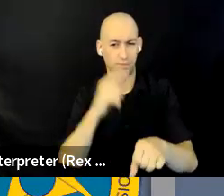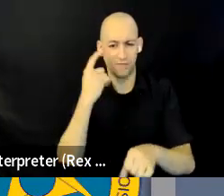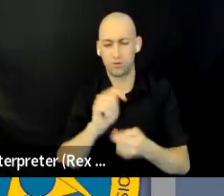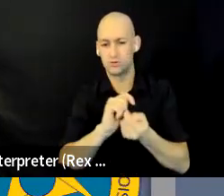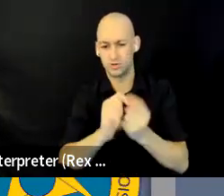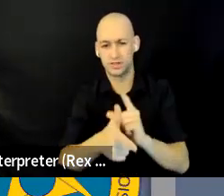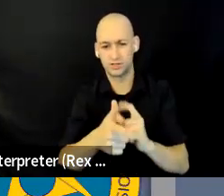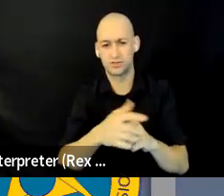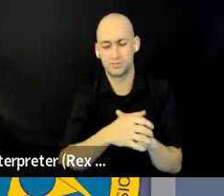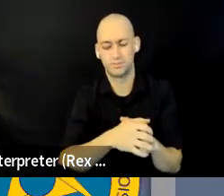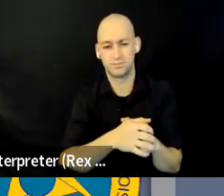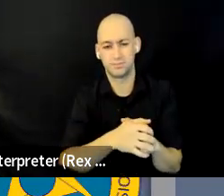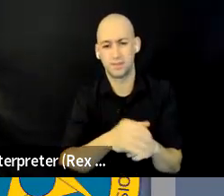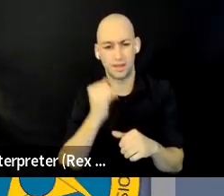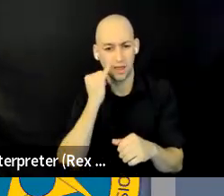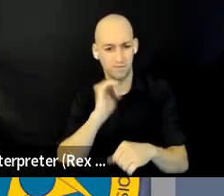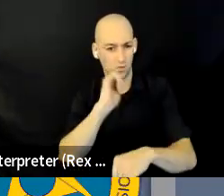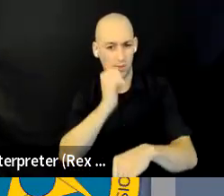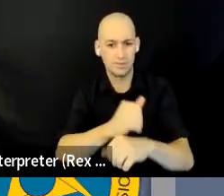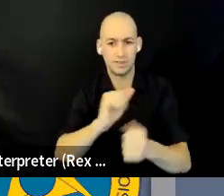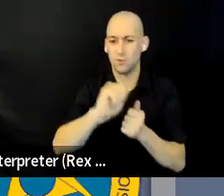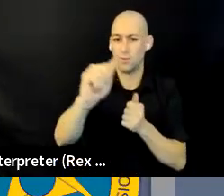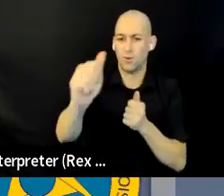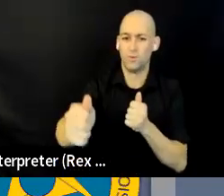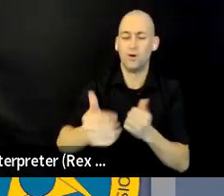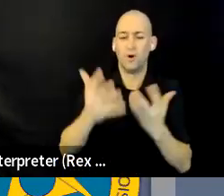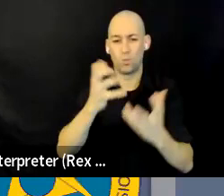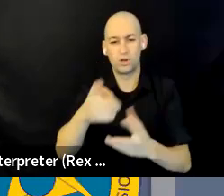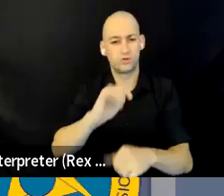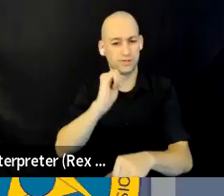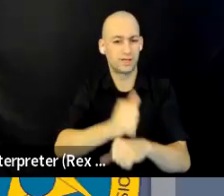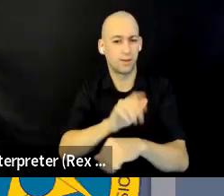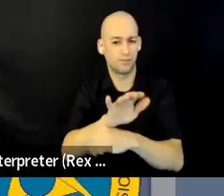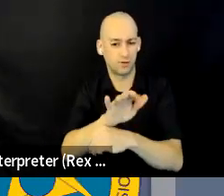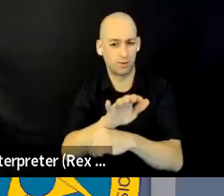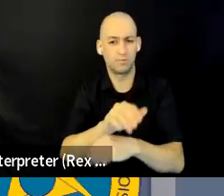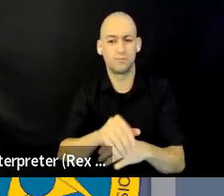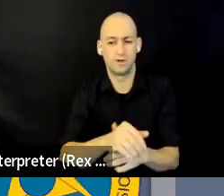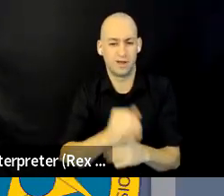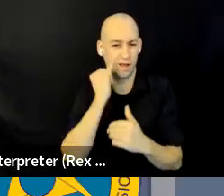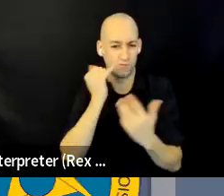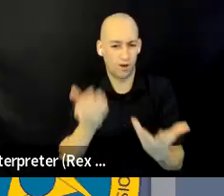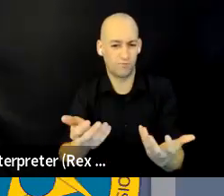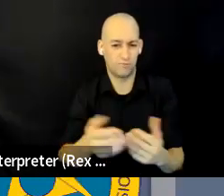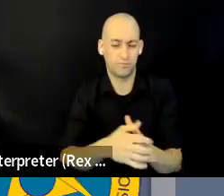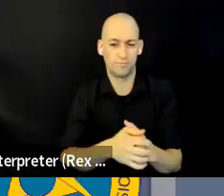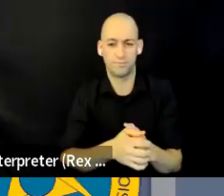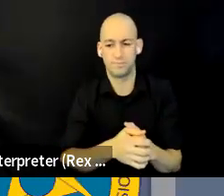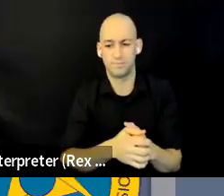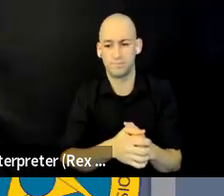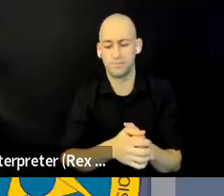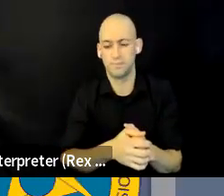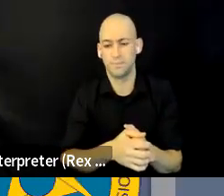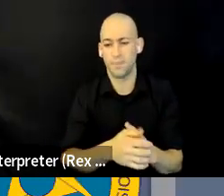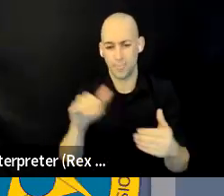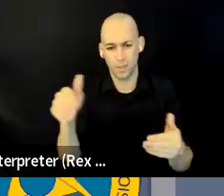translations. If you are presenting remotely, we hope that you will turn on your camera during your presentation if you have one. We welcome comments from the public as